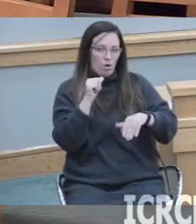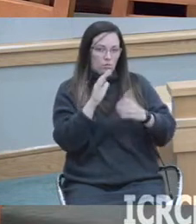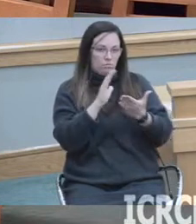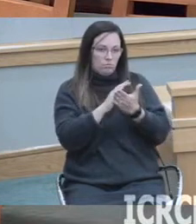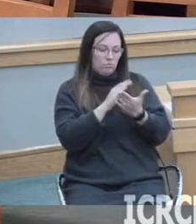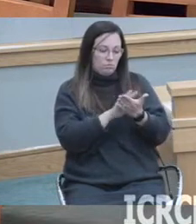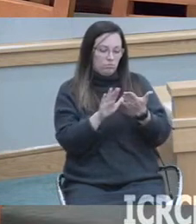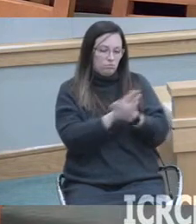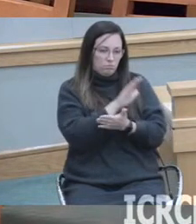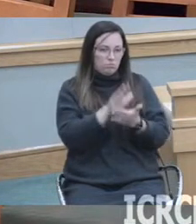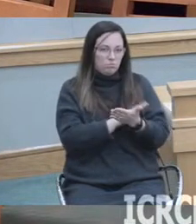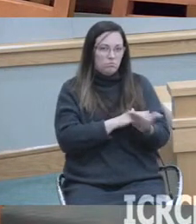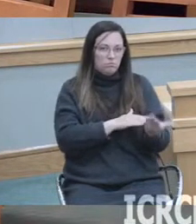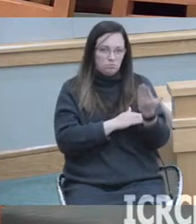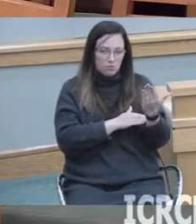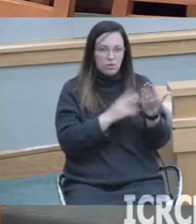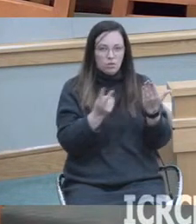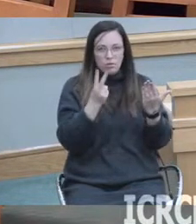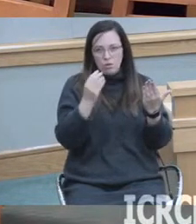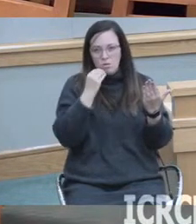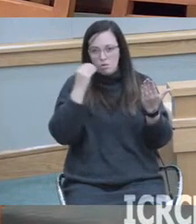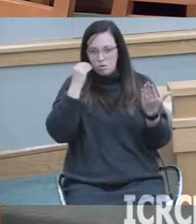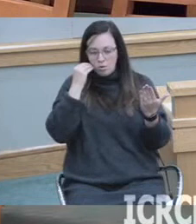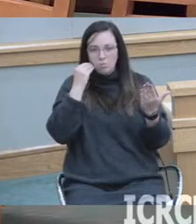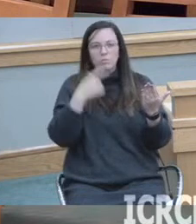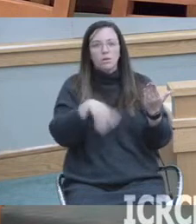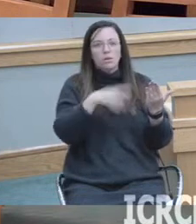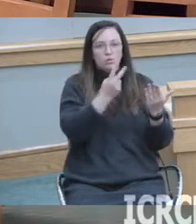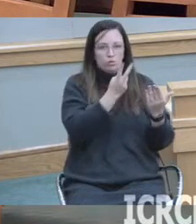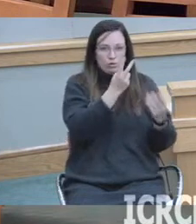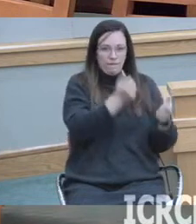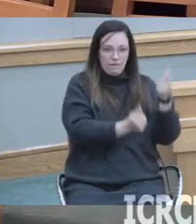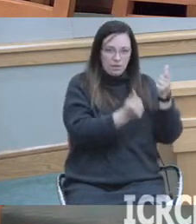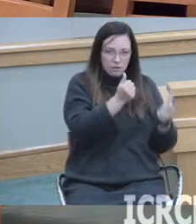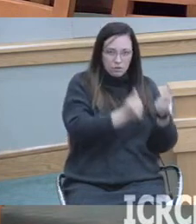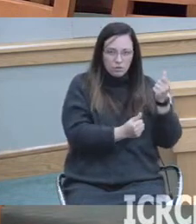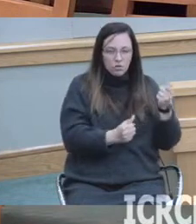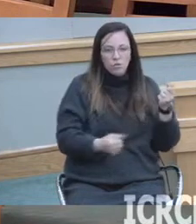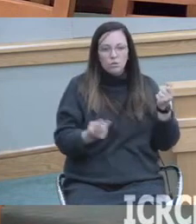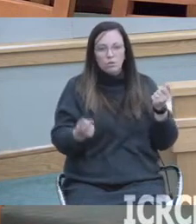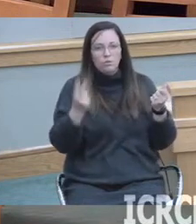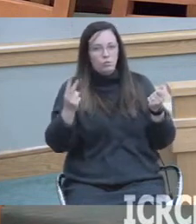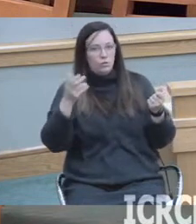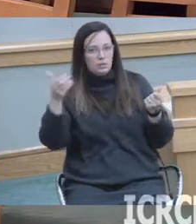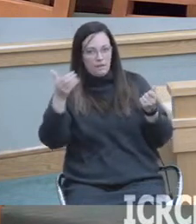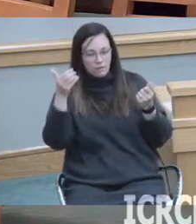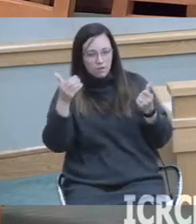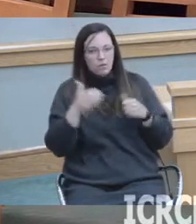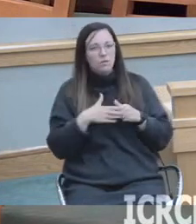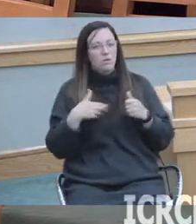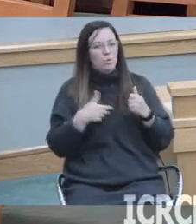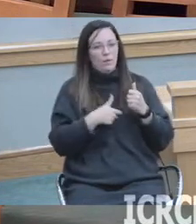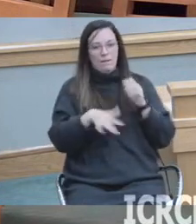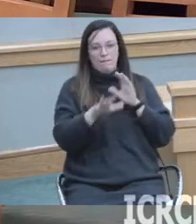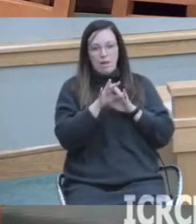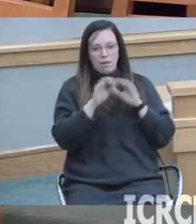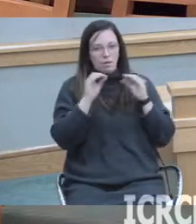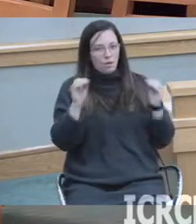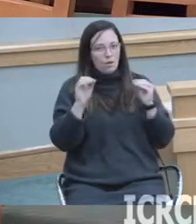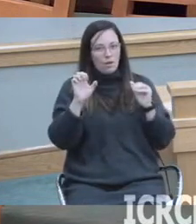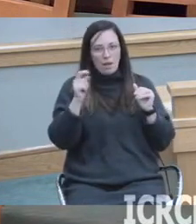homes for the suspect, 2 vehicles belonging to the suspect, and 2 cell phones belonging to the suspect. And we found no ethnic, racial, or